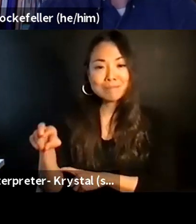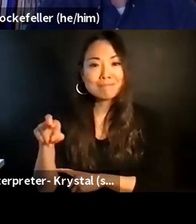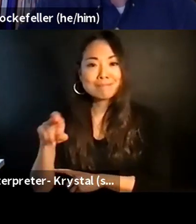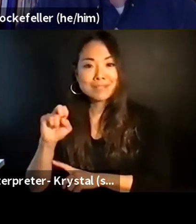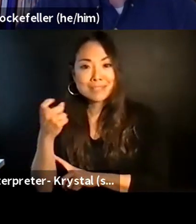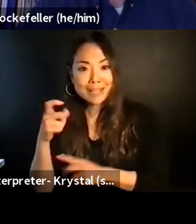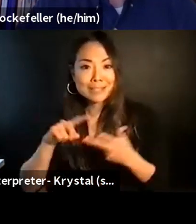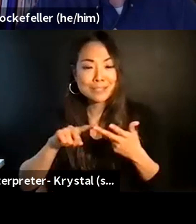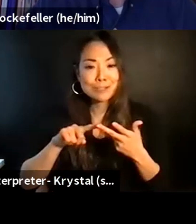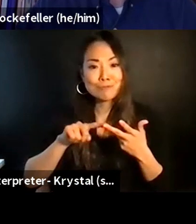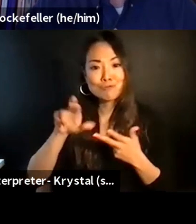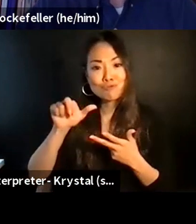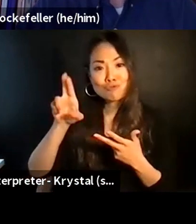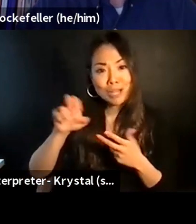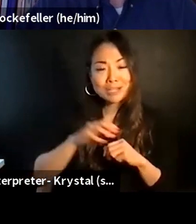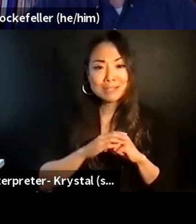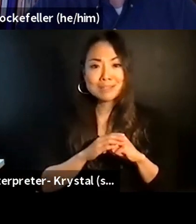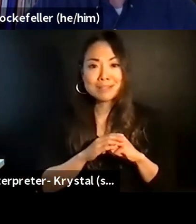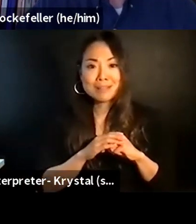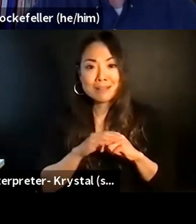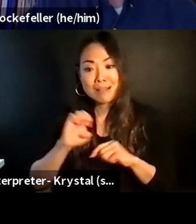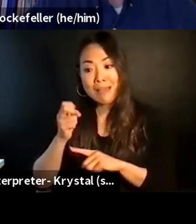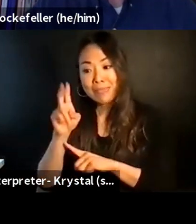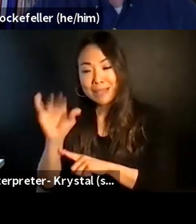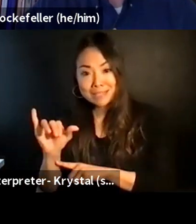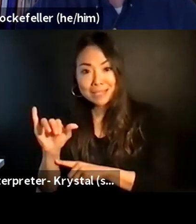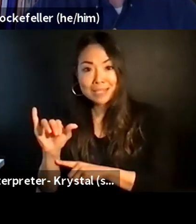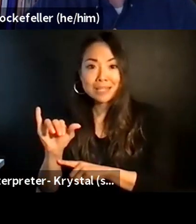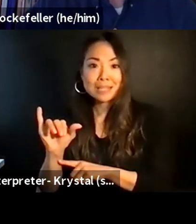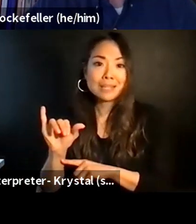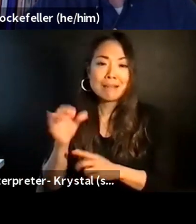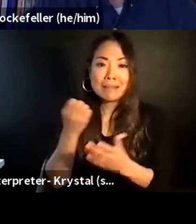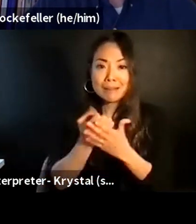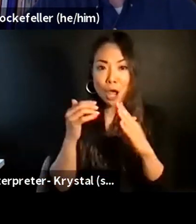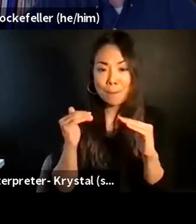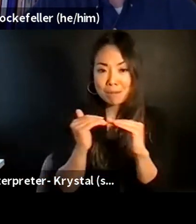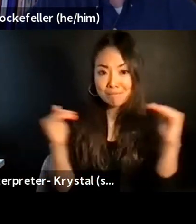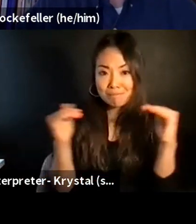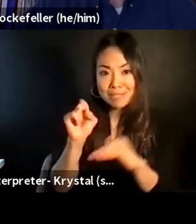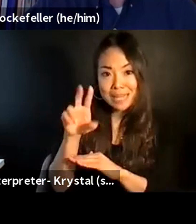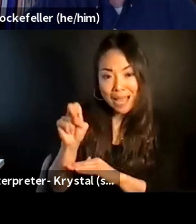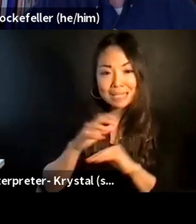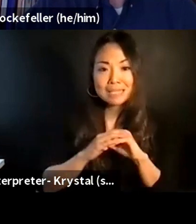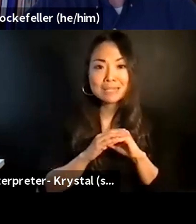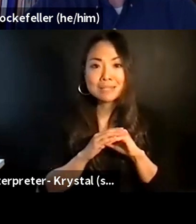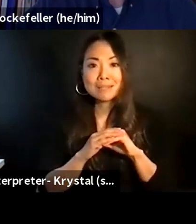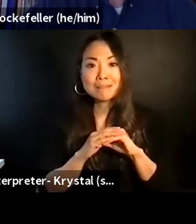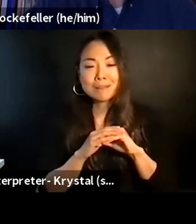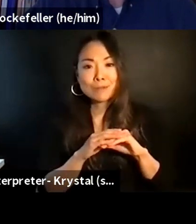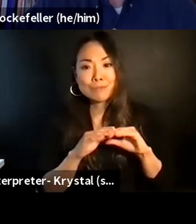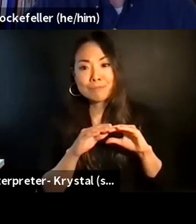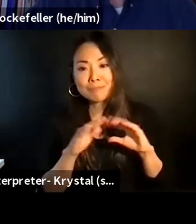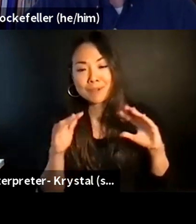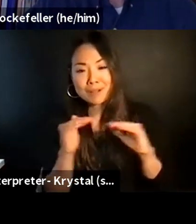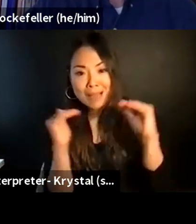ethnicity, socioeconomic status or class, disability, sexual orientation, and